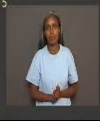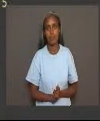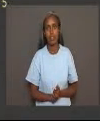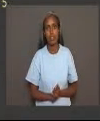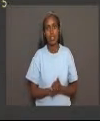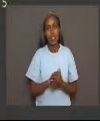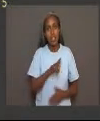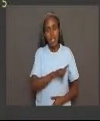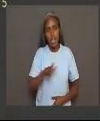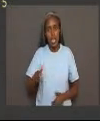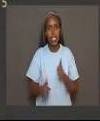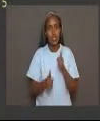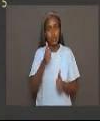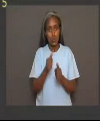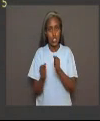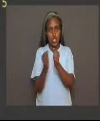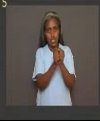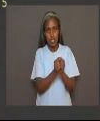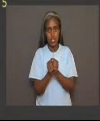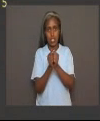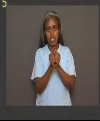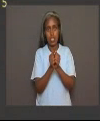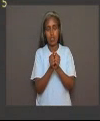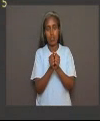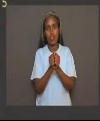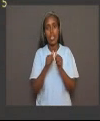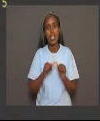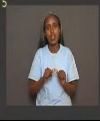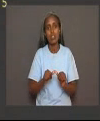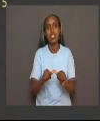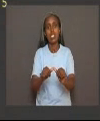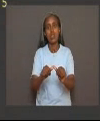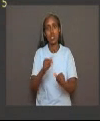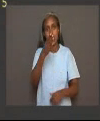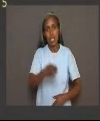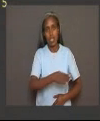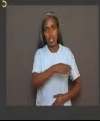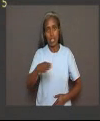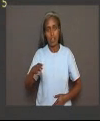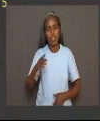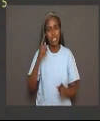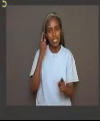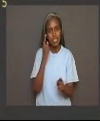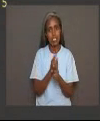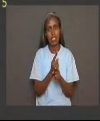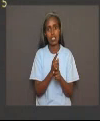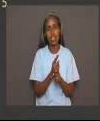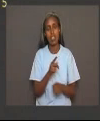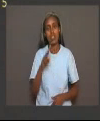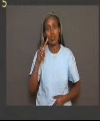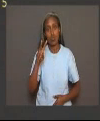A line which intersects a continuous graph in exactly